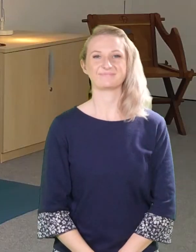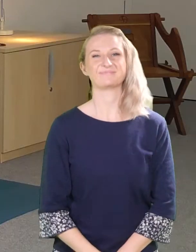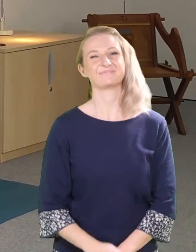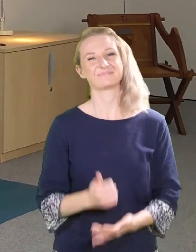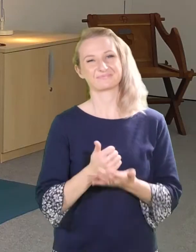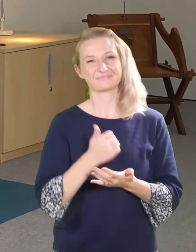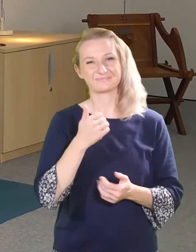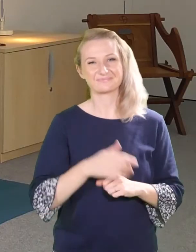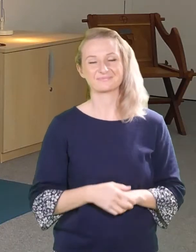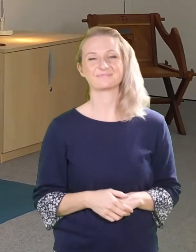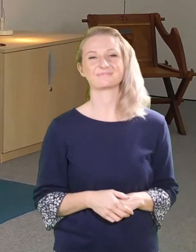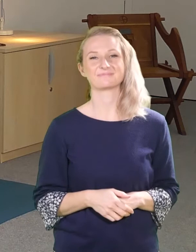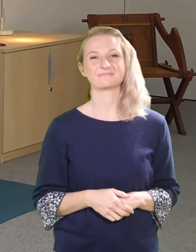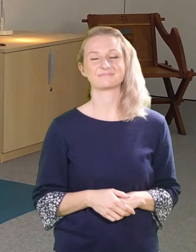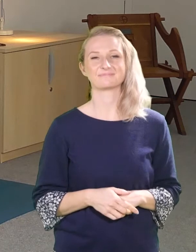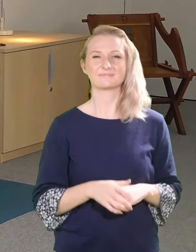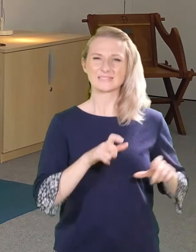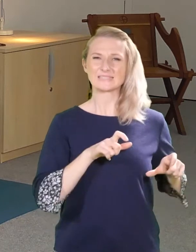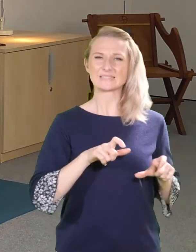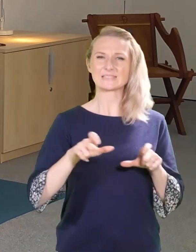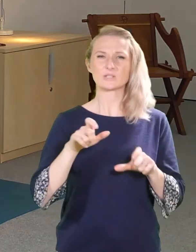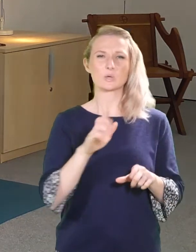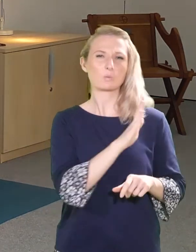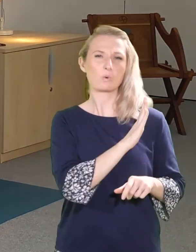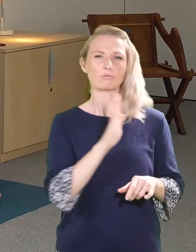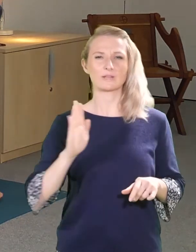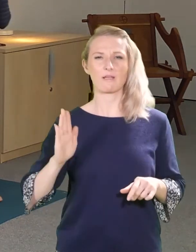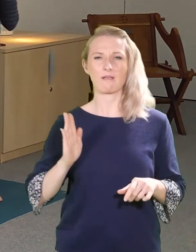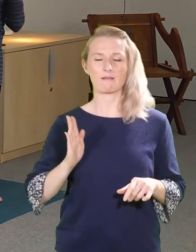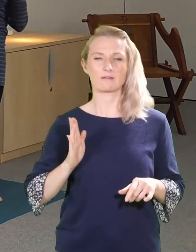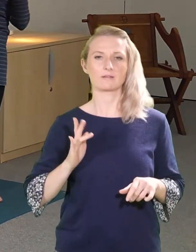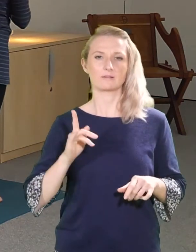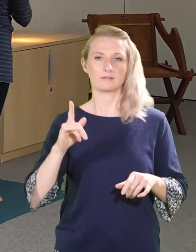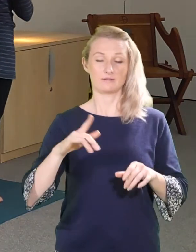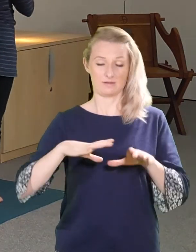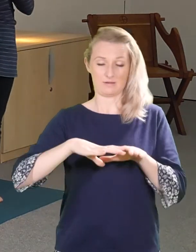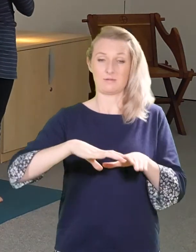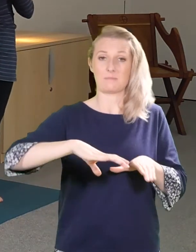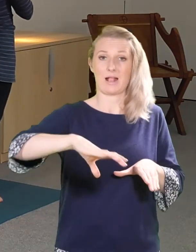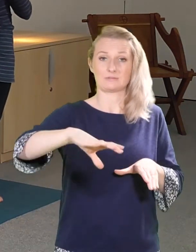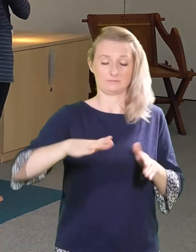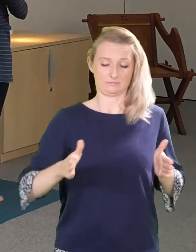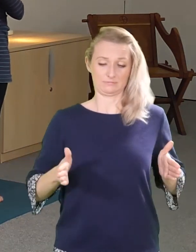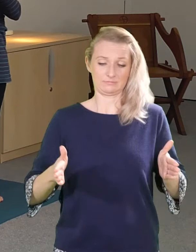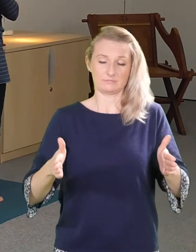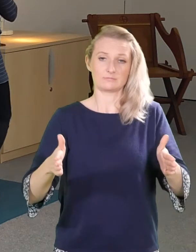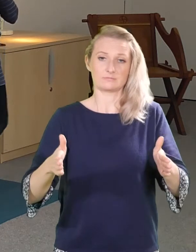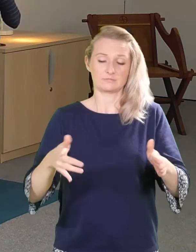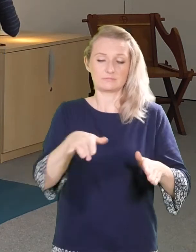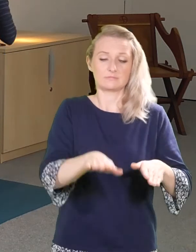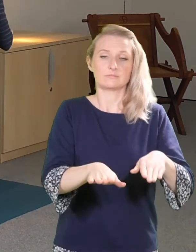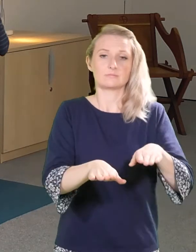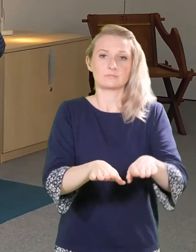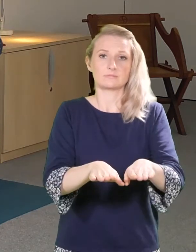Okay, we're going to continue with our warrior sequence. Come and stand at the top of your mat. And now we're going to step back